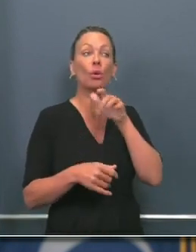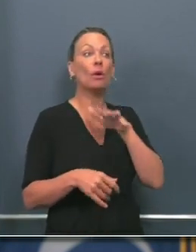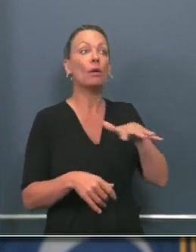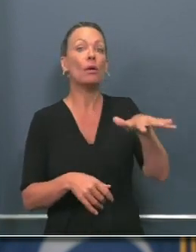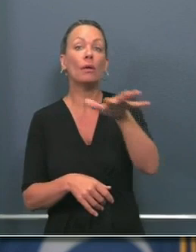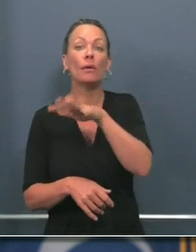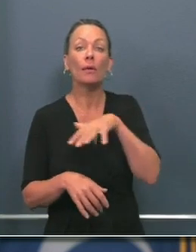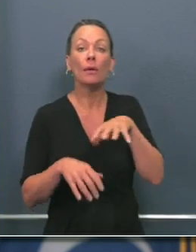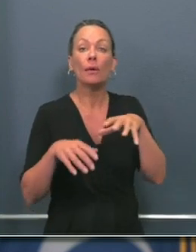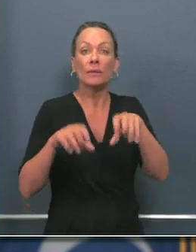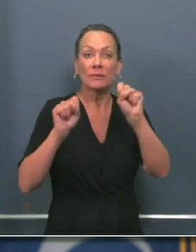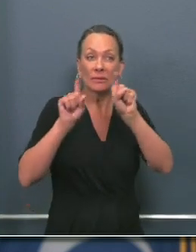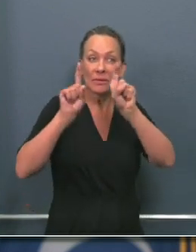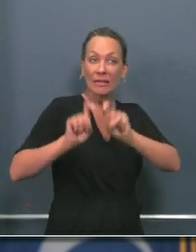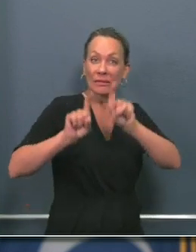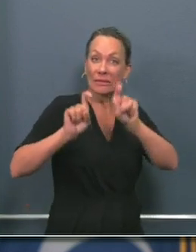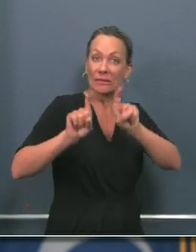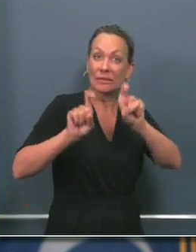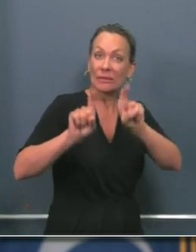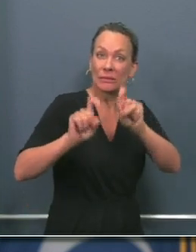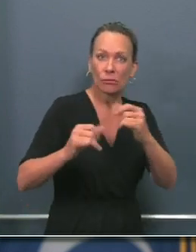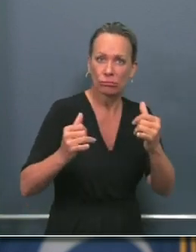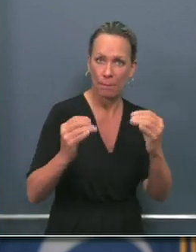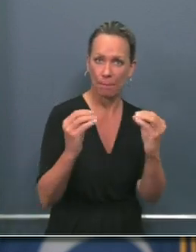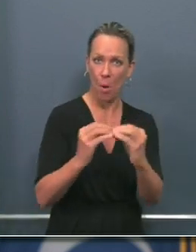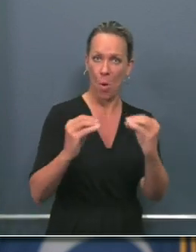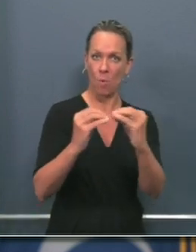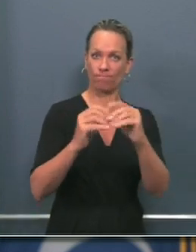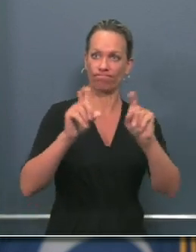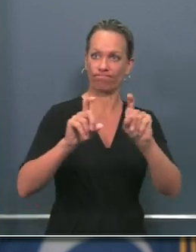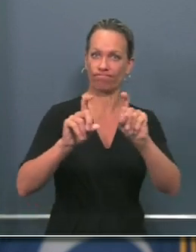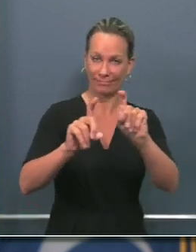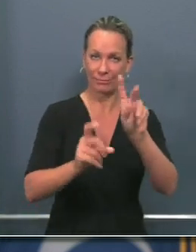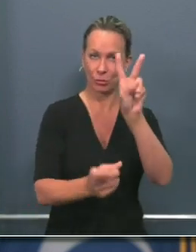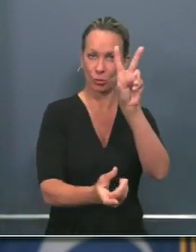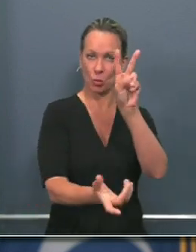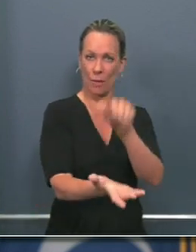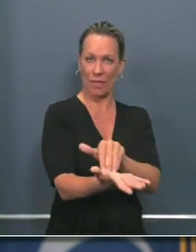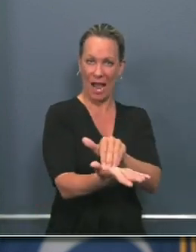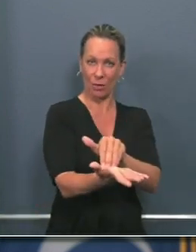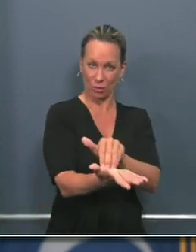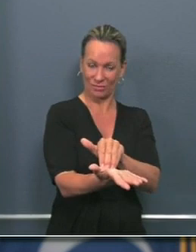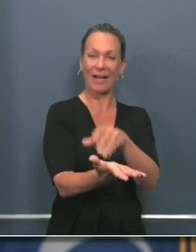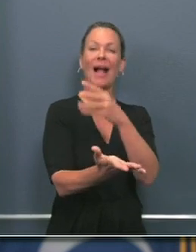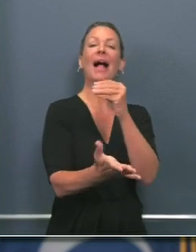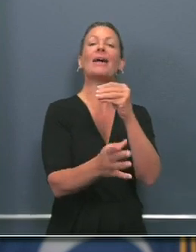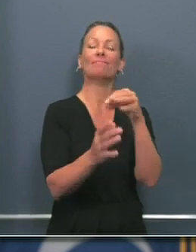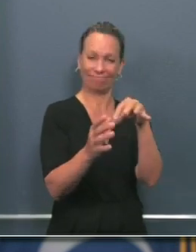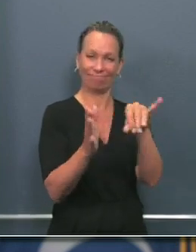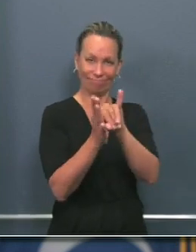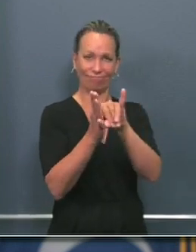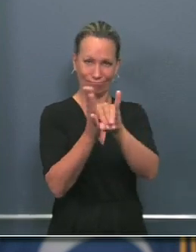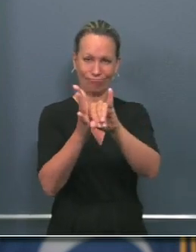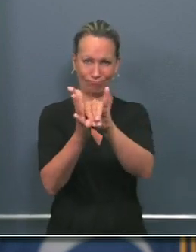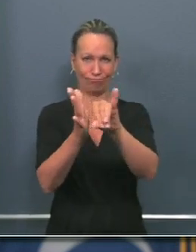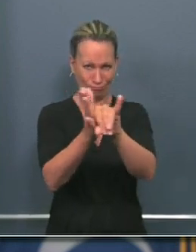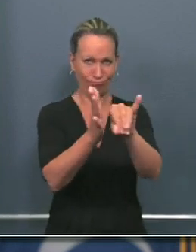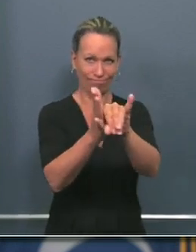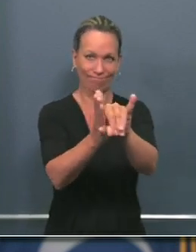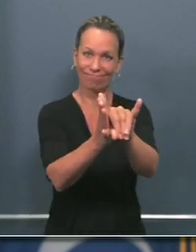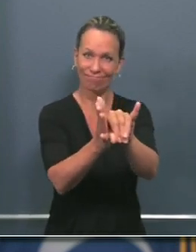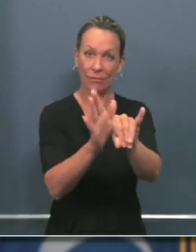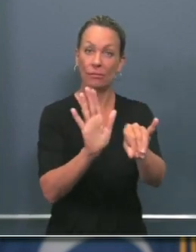long way of saying we still have a long way of going to get to where we need to be, which is immunity and to